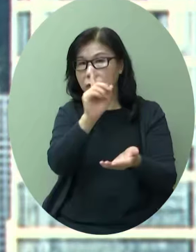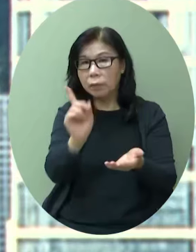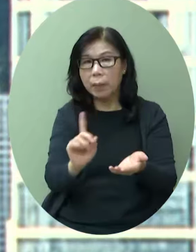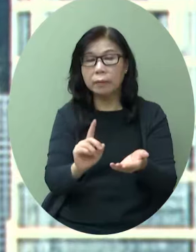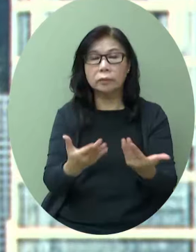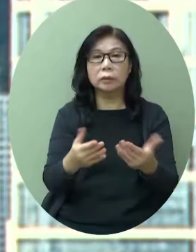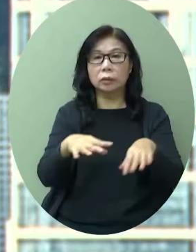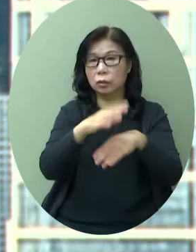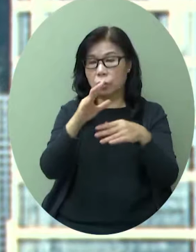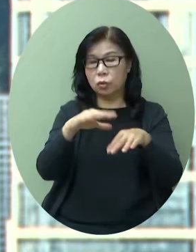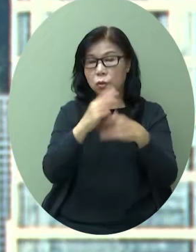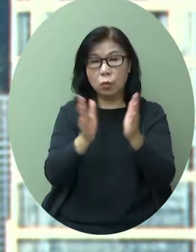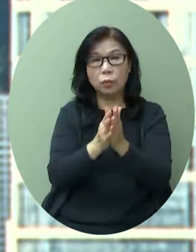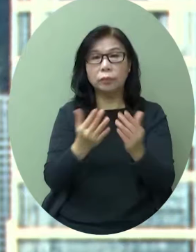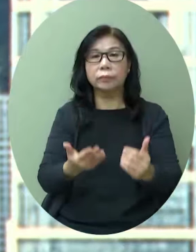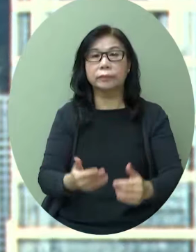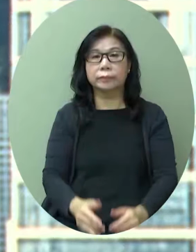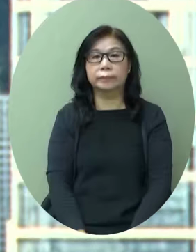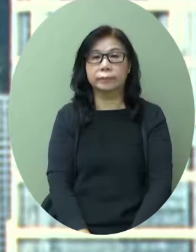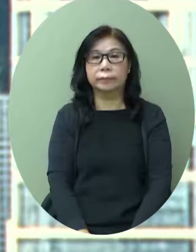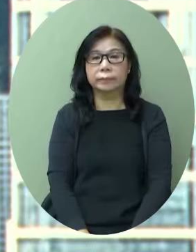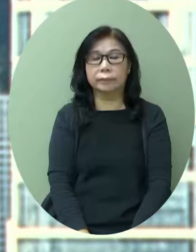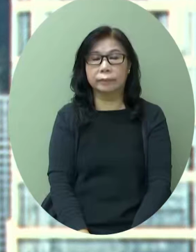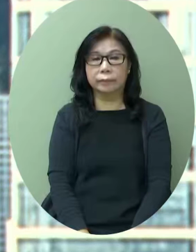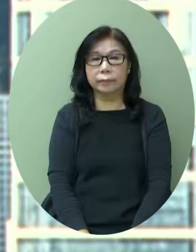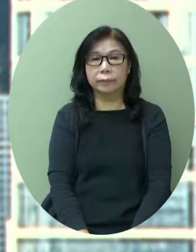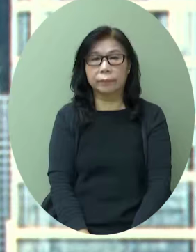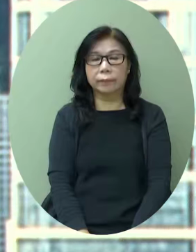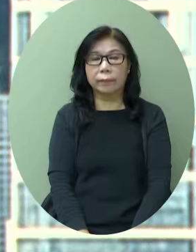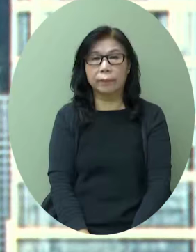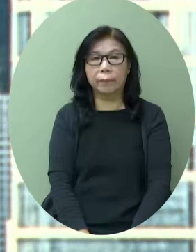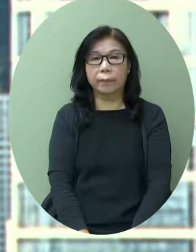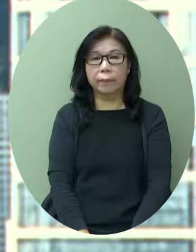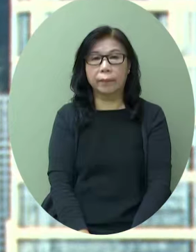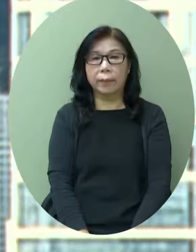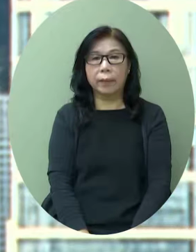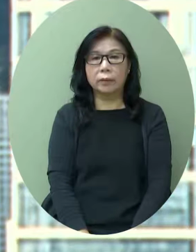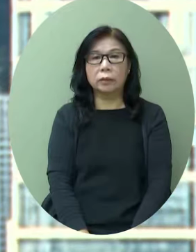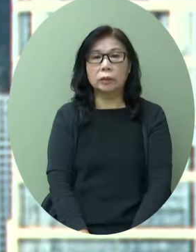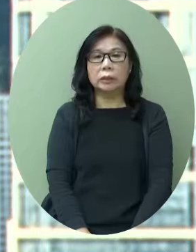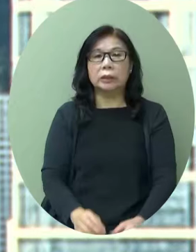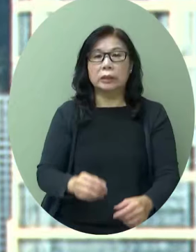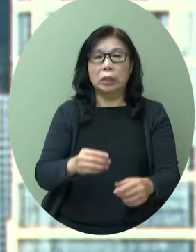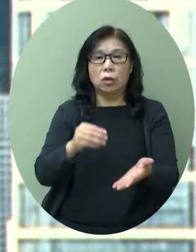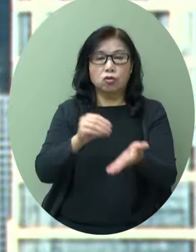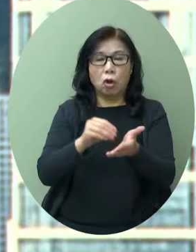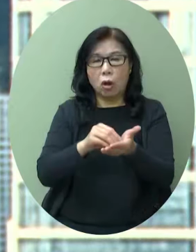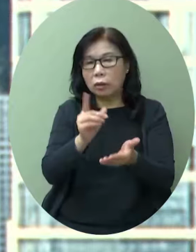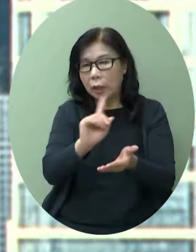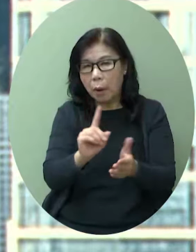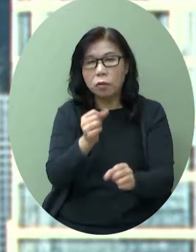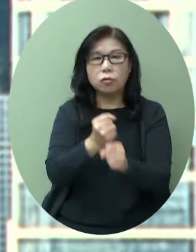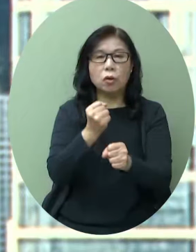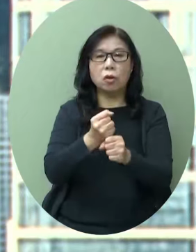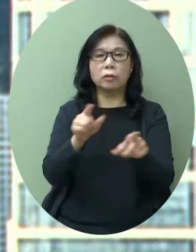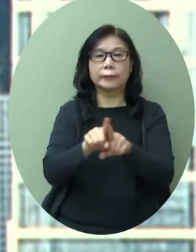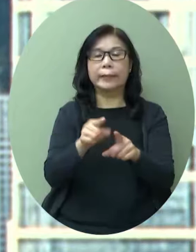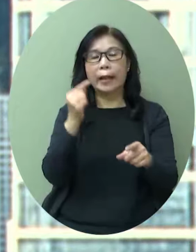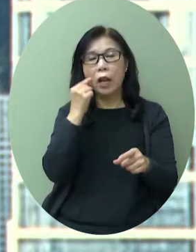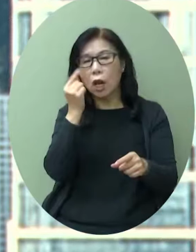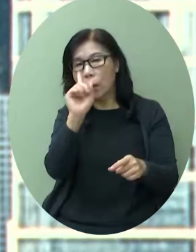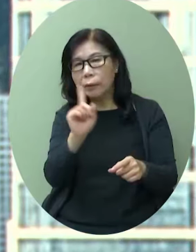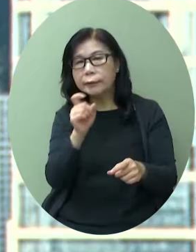together with the experts and take account of their advice to design our policies. I have to apologize to those people who